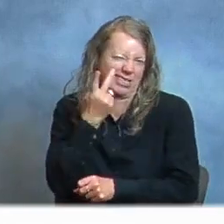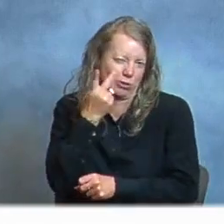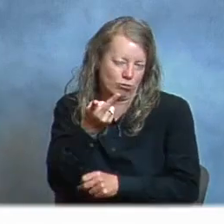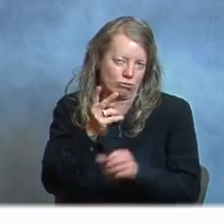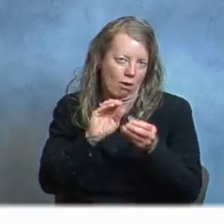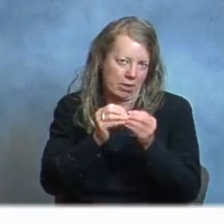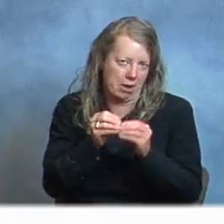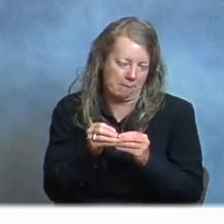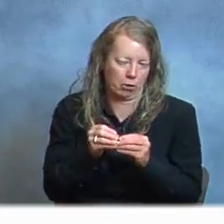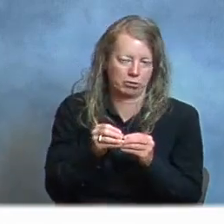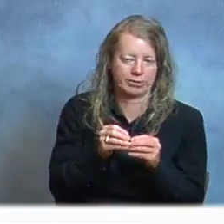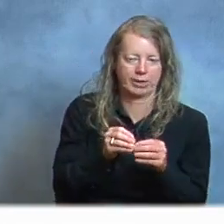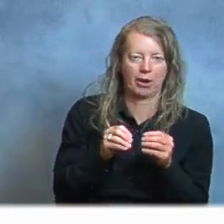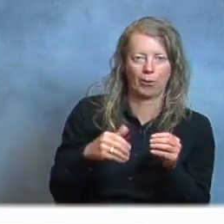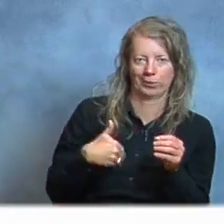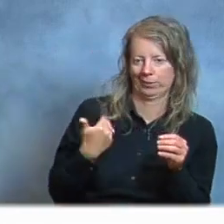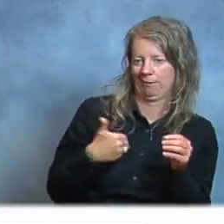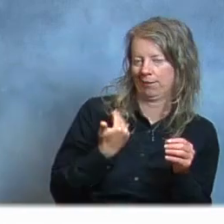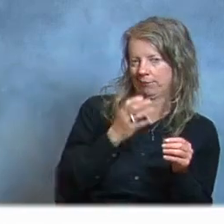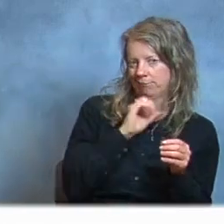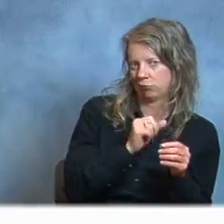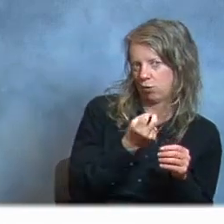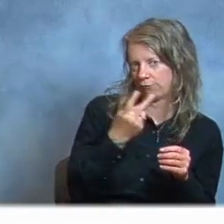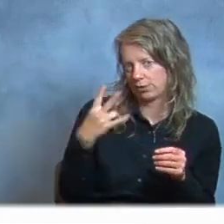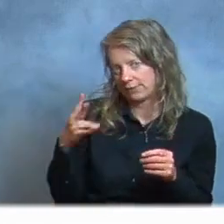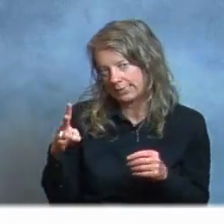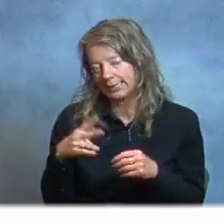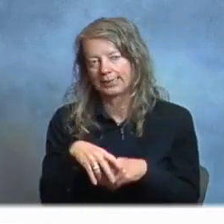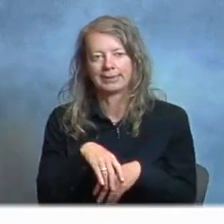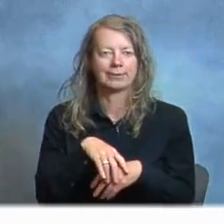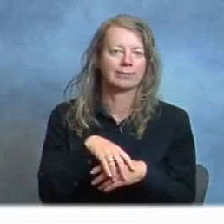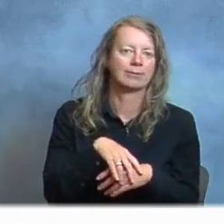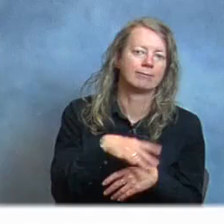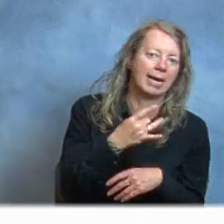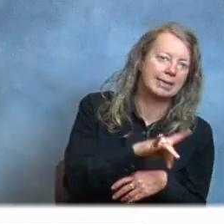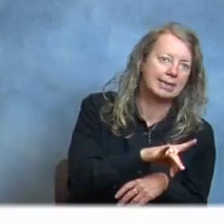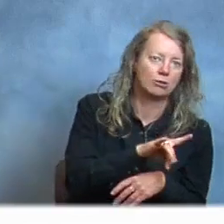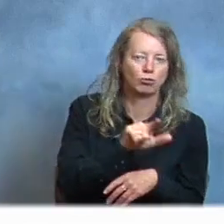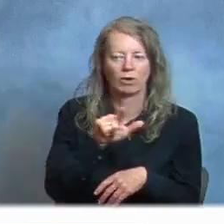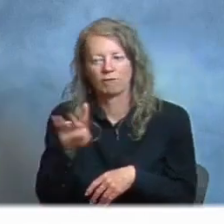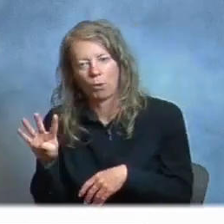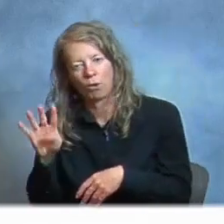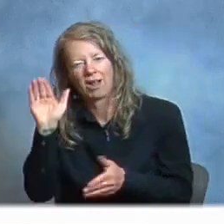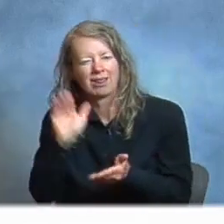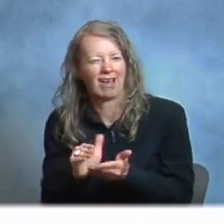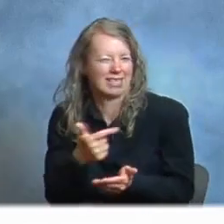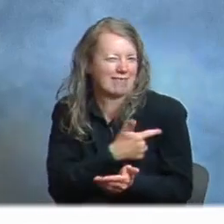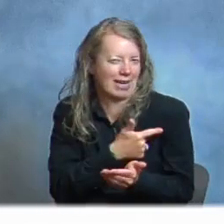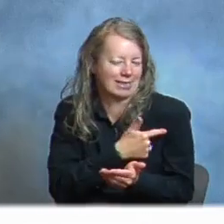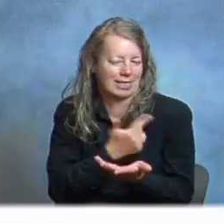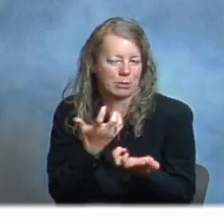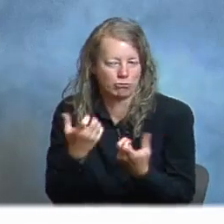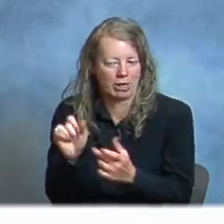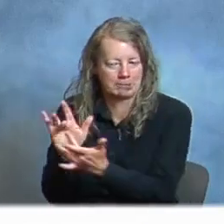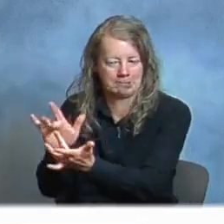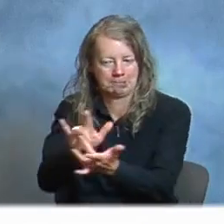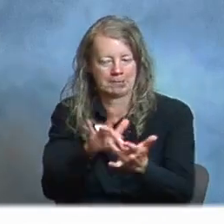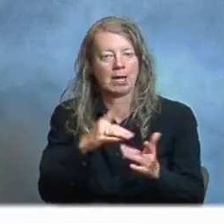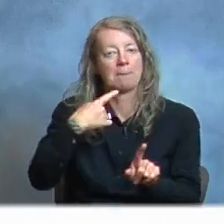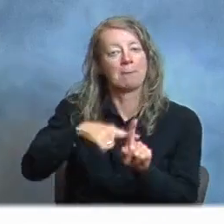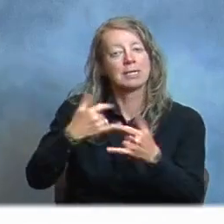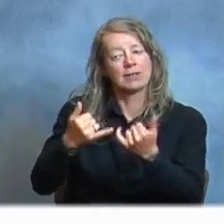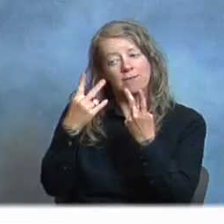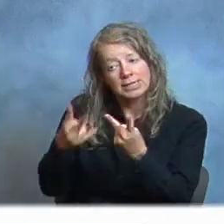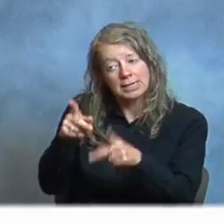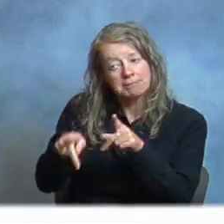rates quite as high as some of our other age groups. So we continue to vaccinate our homebound. We have